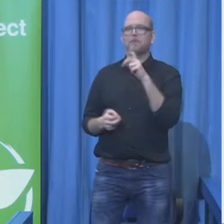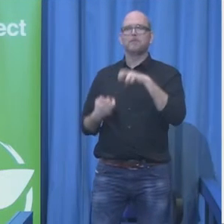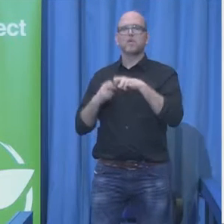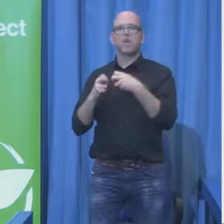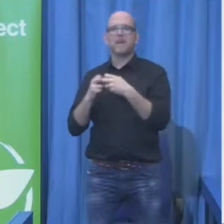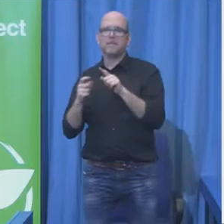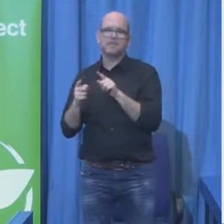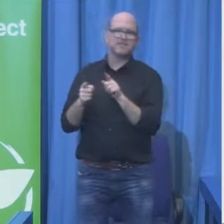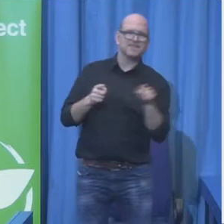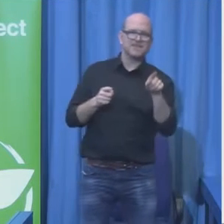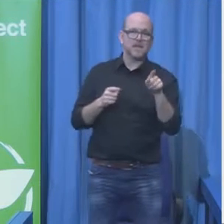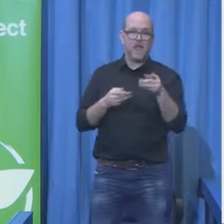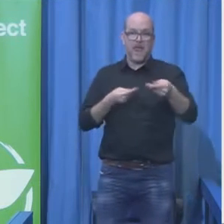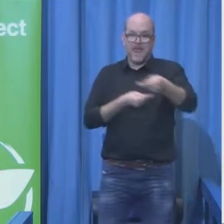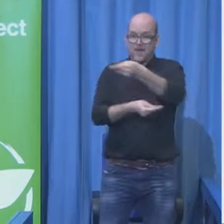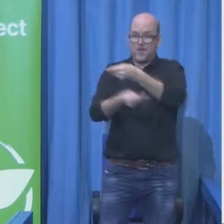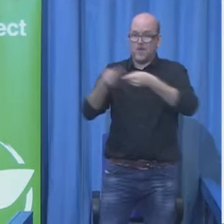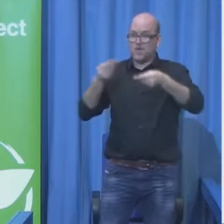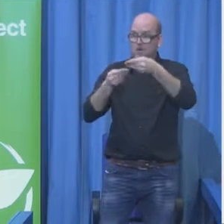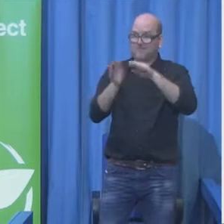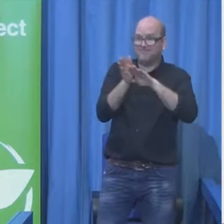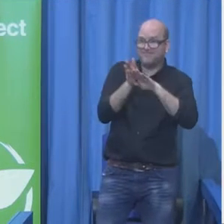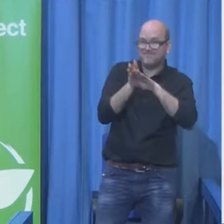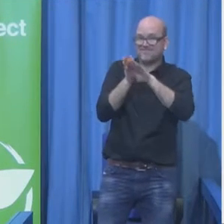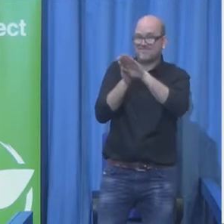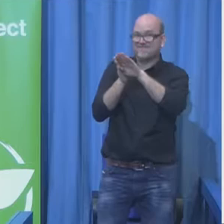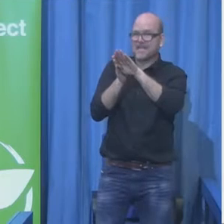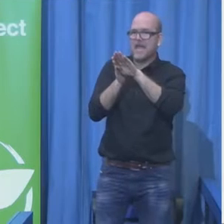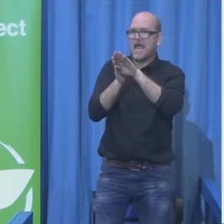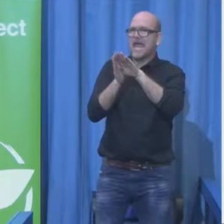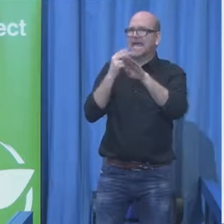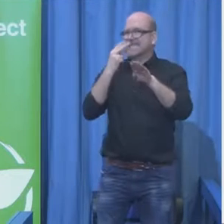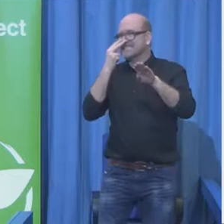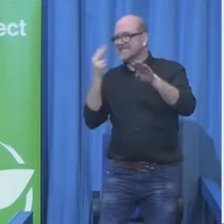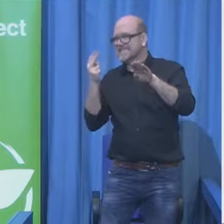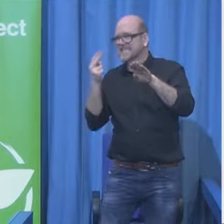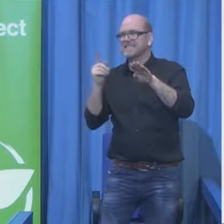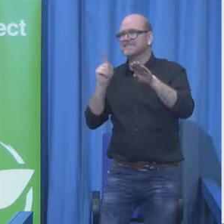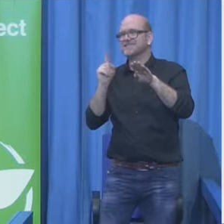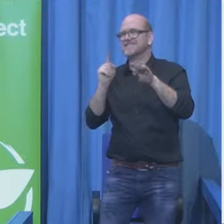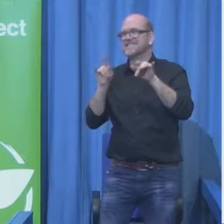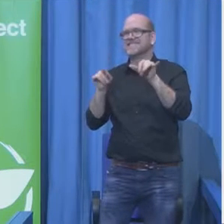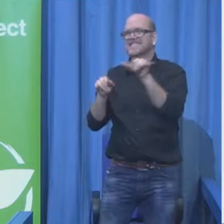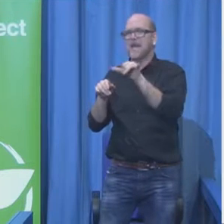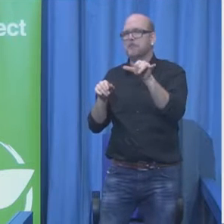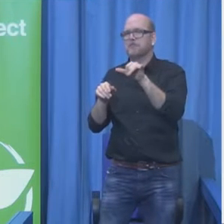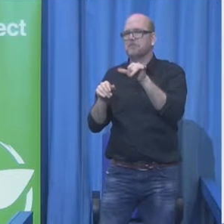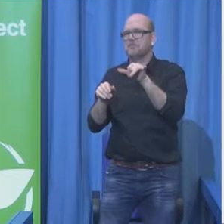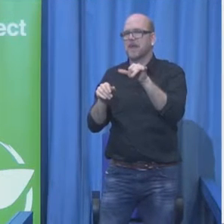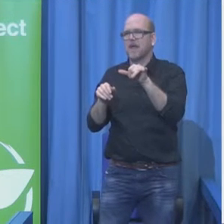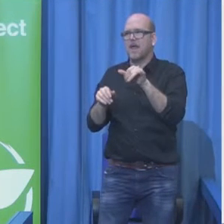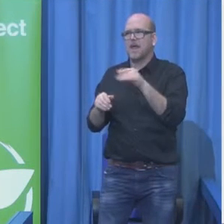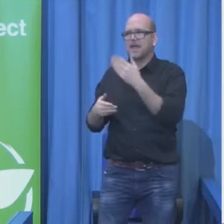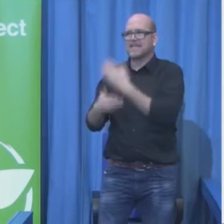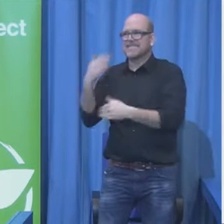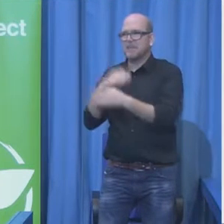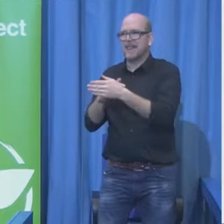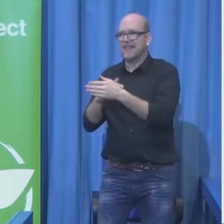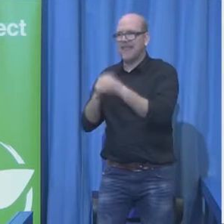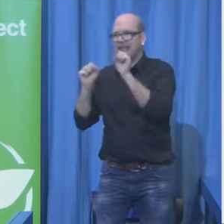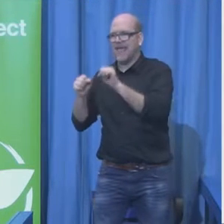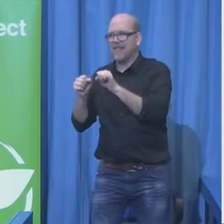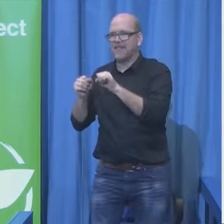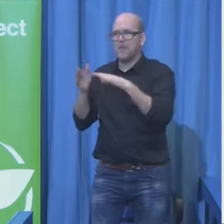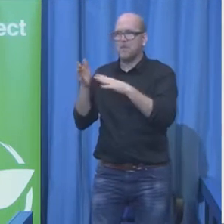it doesn't go with the growth in employment. It's jobless growth. And it's growth, economic growth, that is